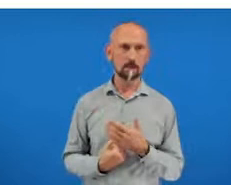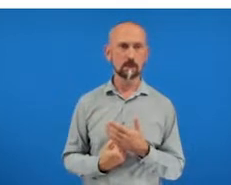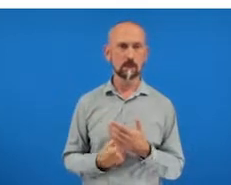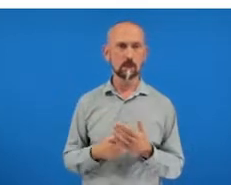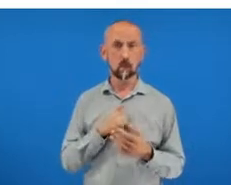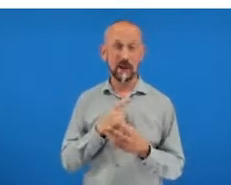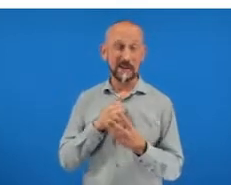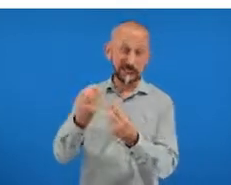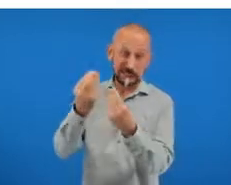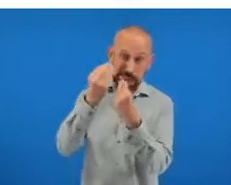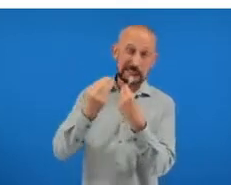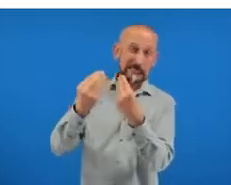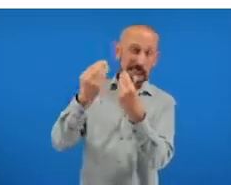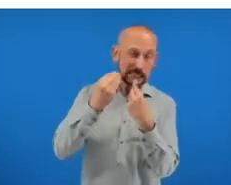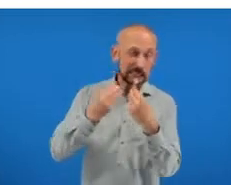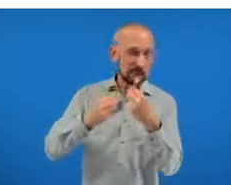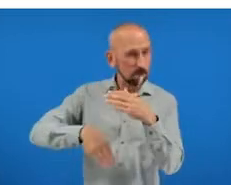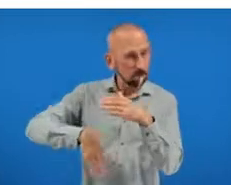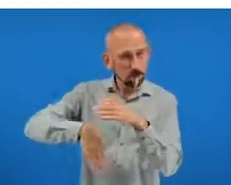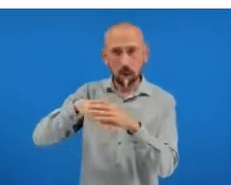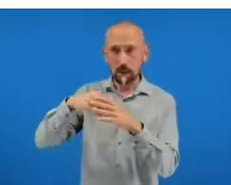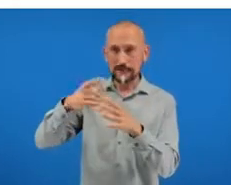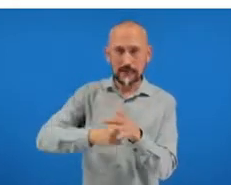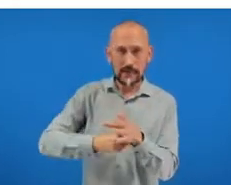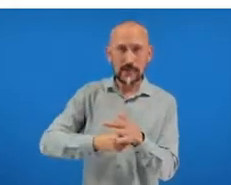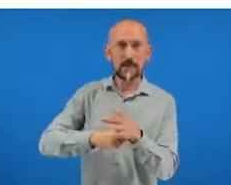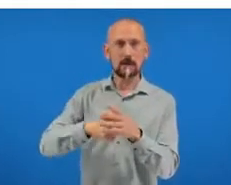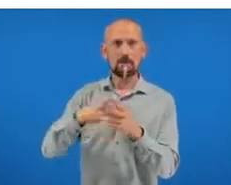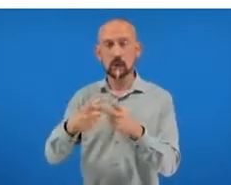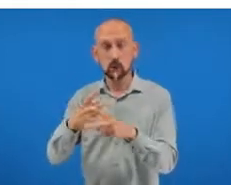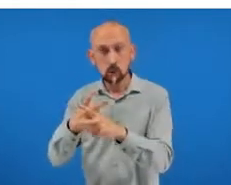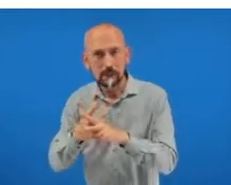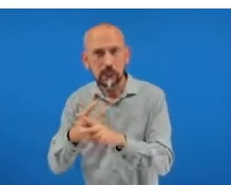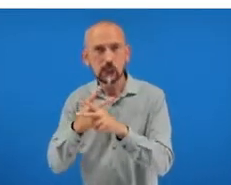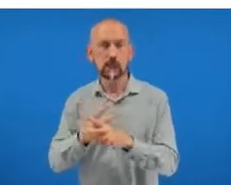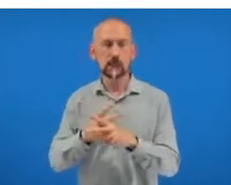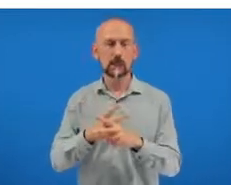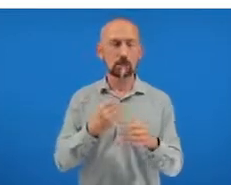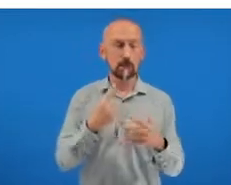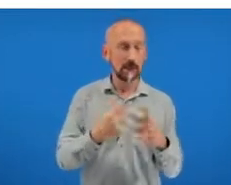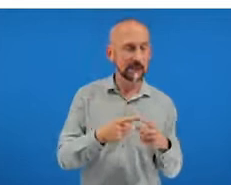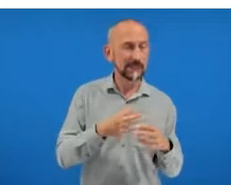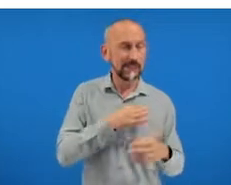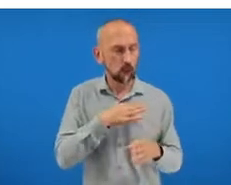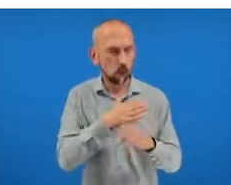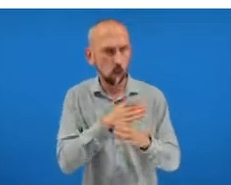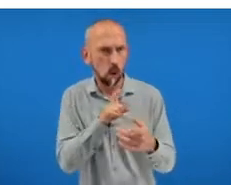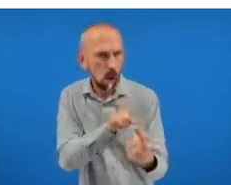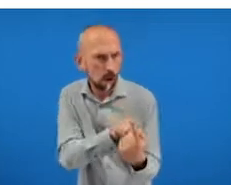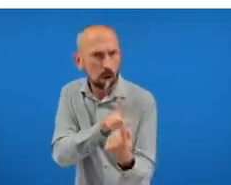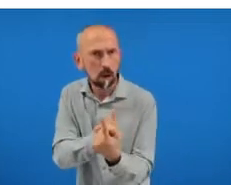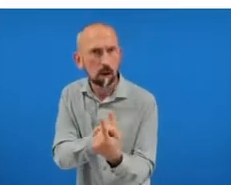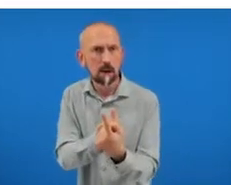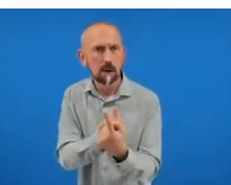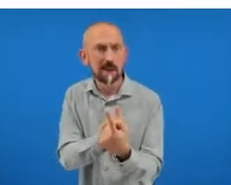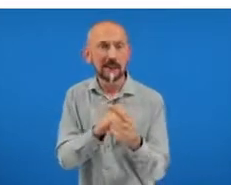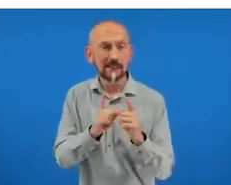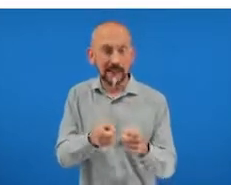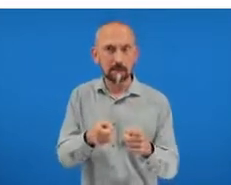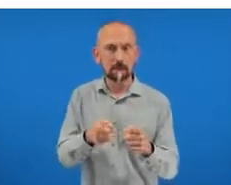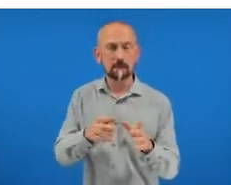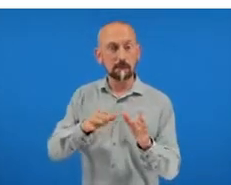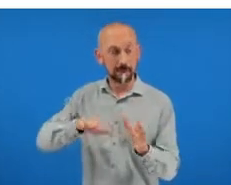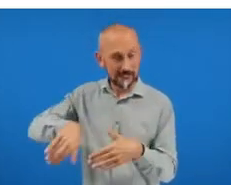and supervision, as well as holding cases. So I went from that to holding a full-time job and working full-time